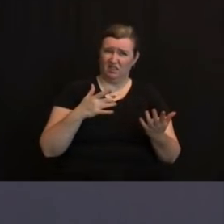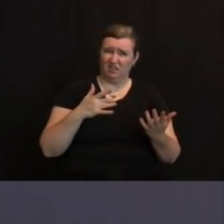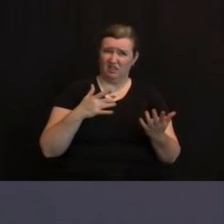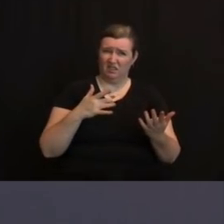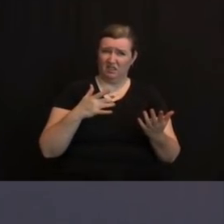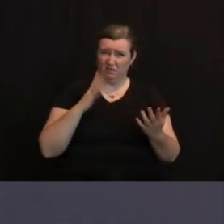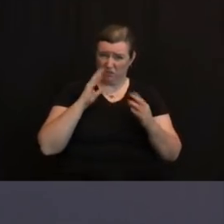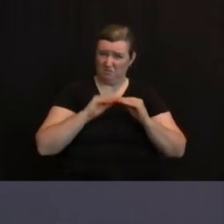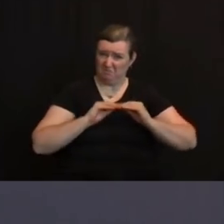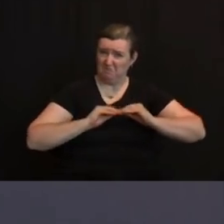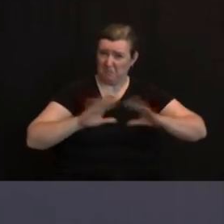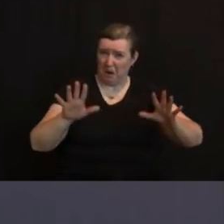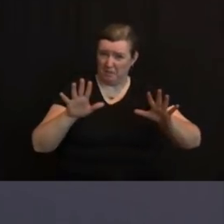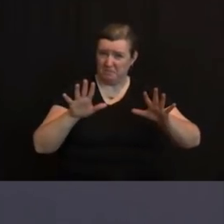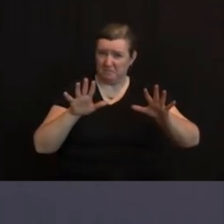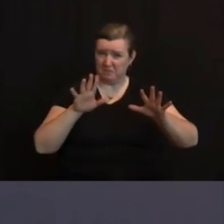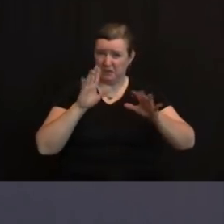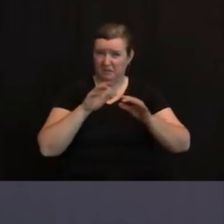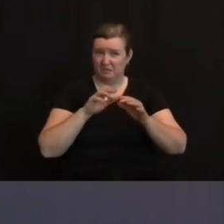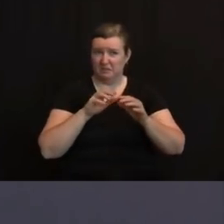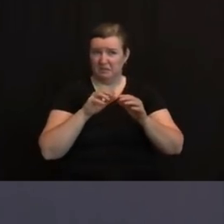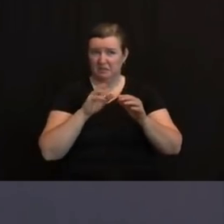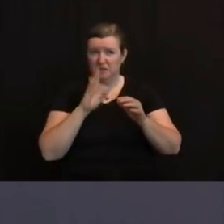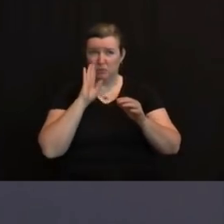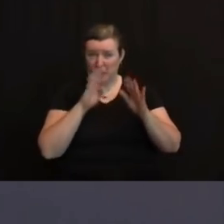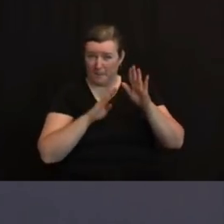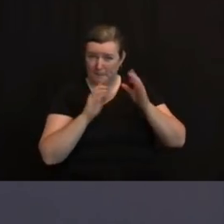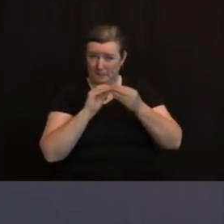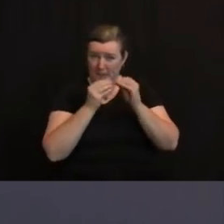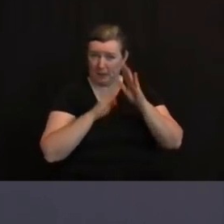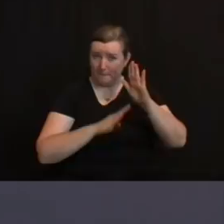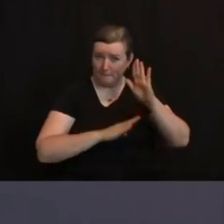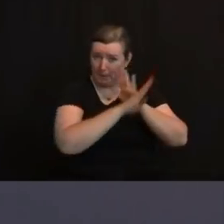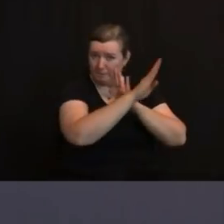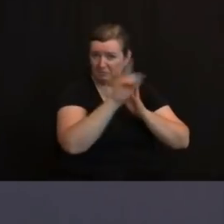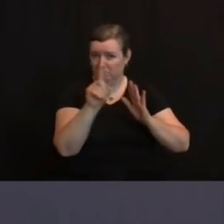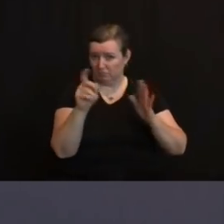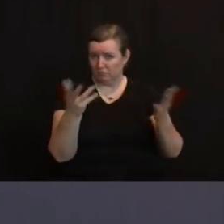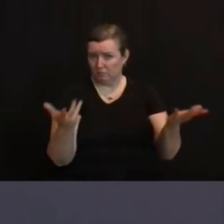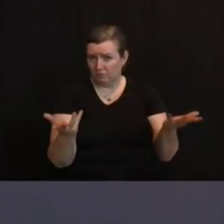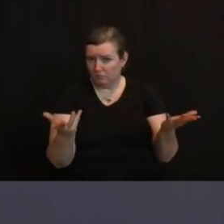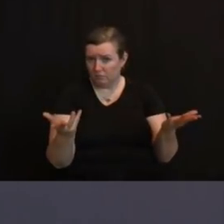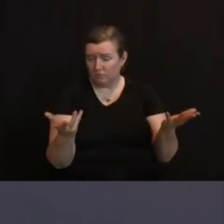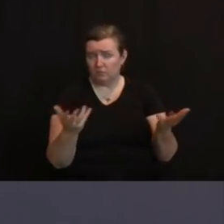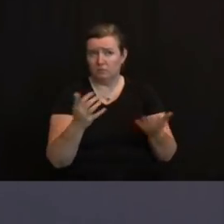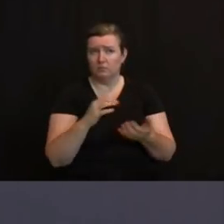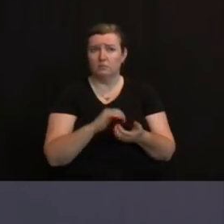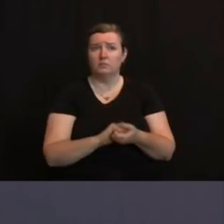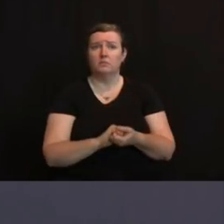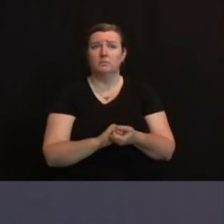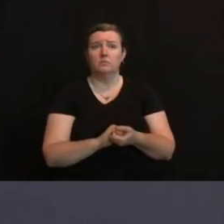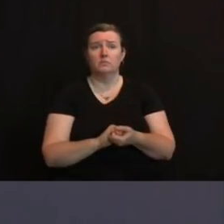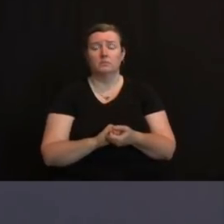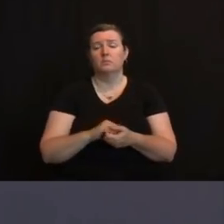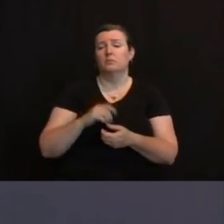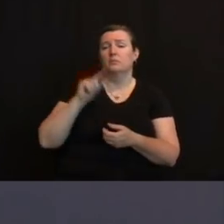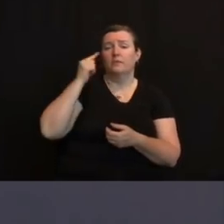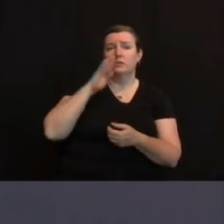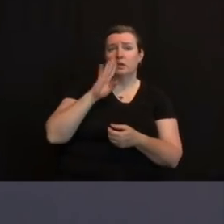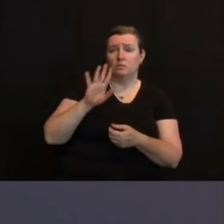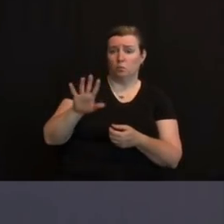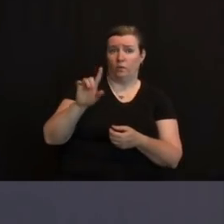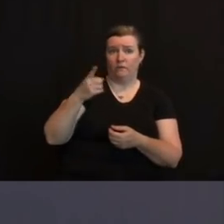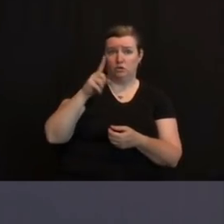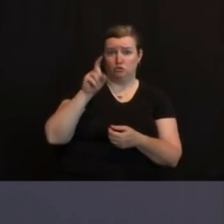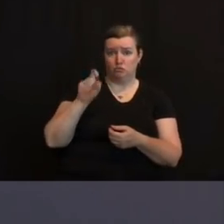spike? Is that it? Nothing to report on the first question. Again,